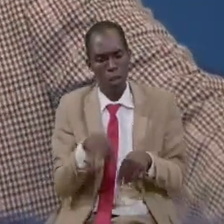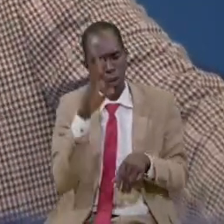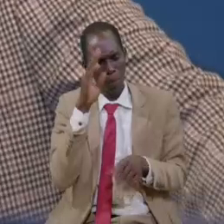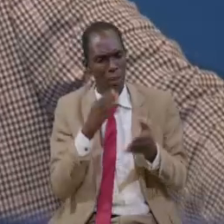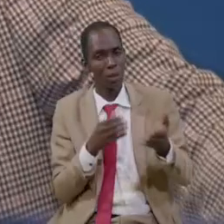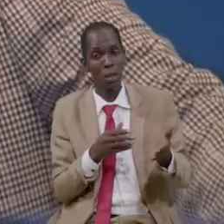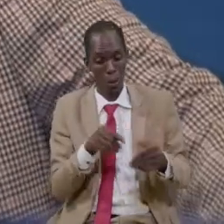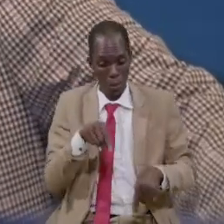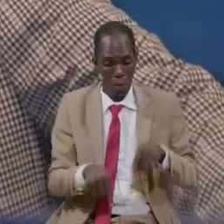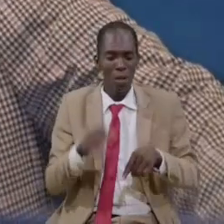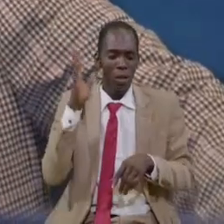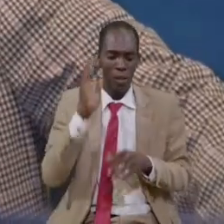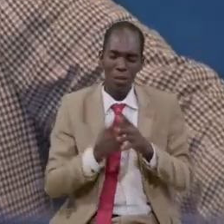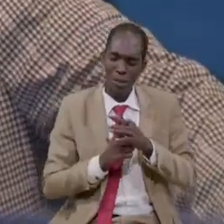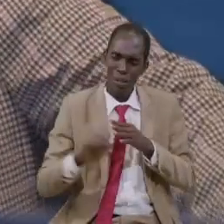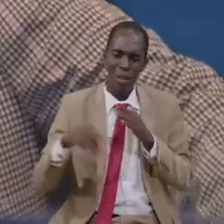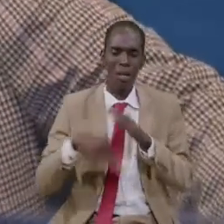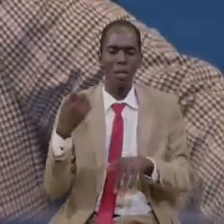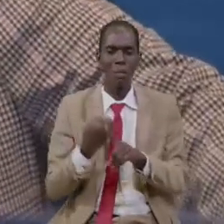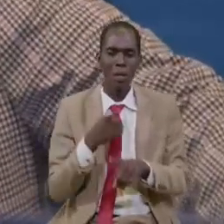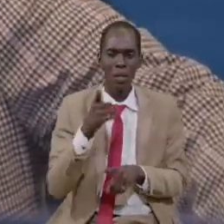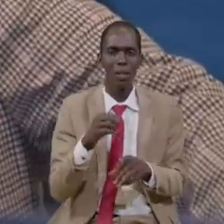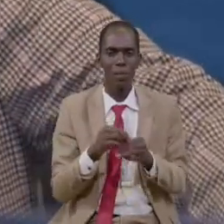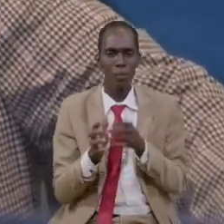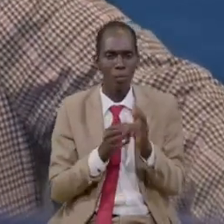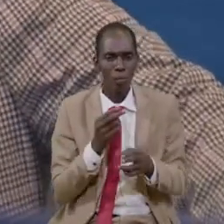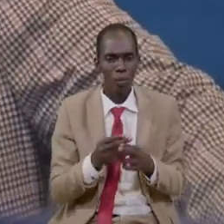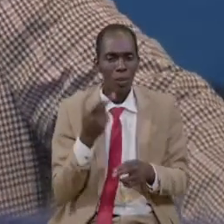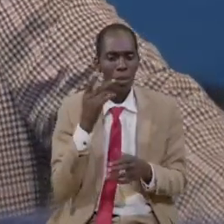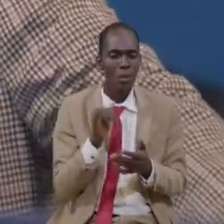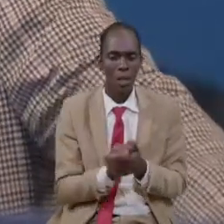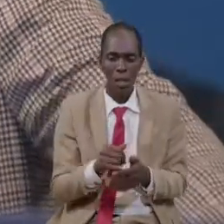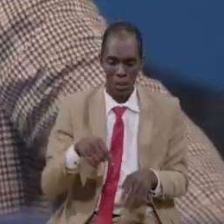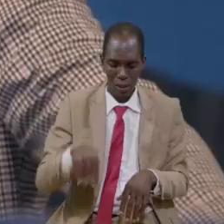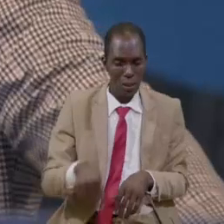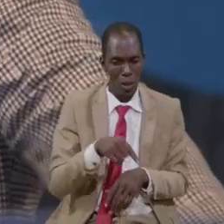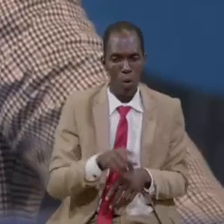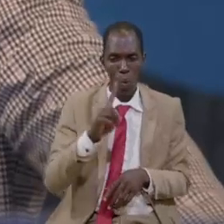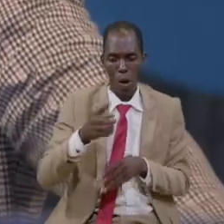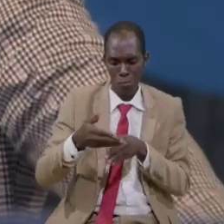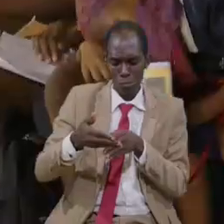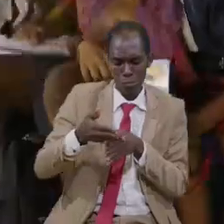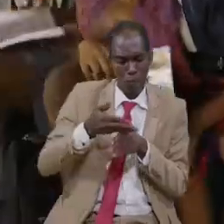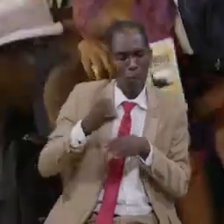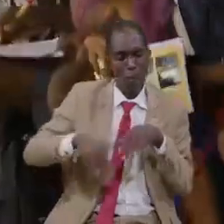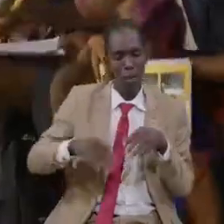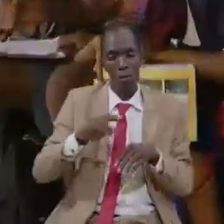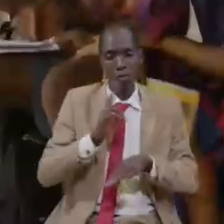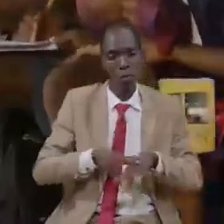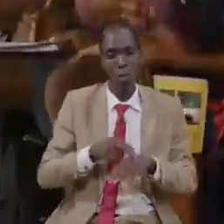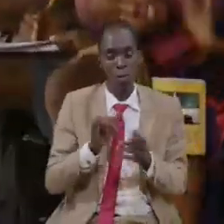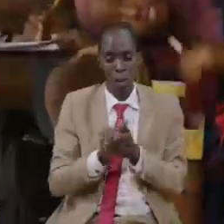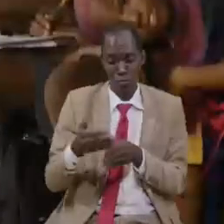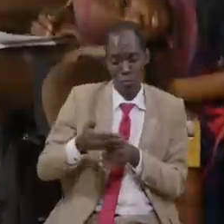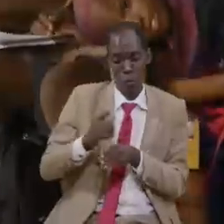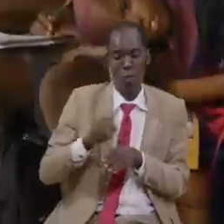vanish away from you. Look at the short leg there. That short leg will grow out. And look at